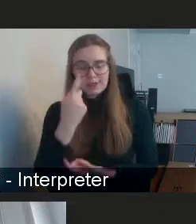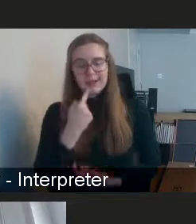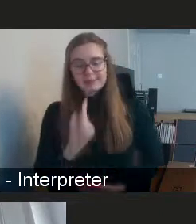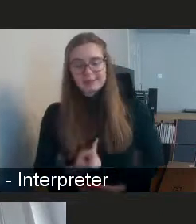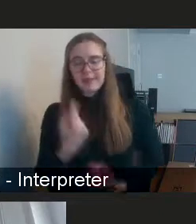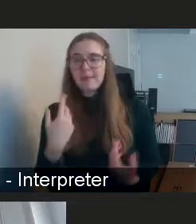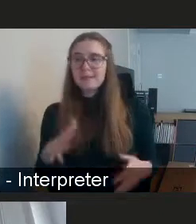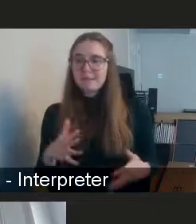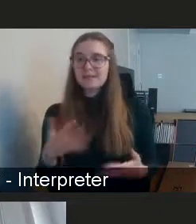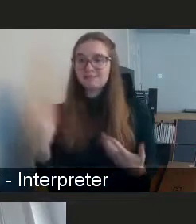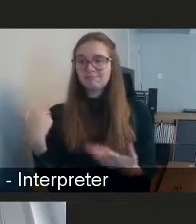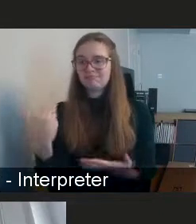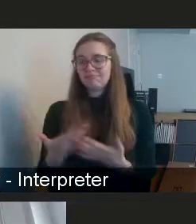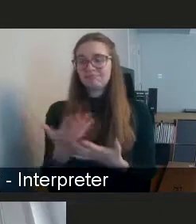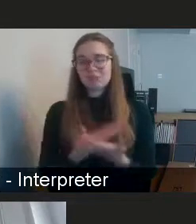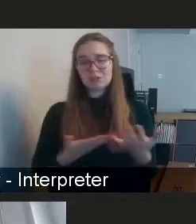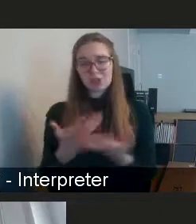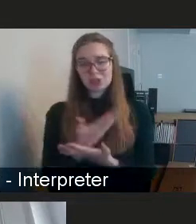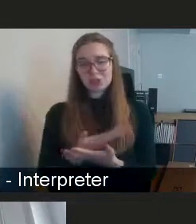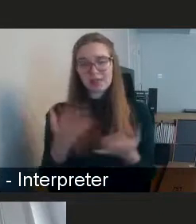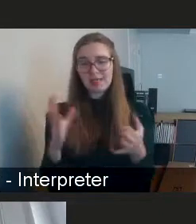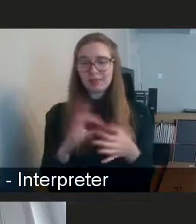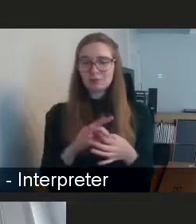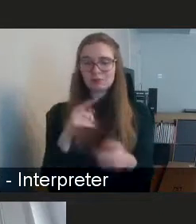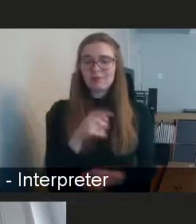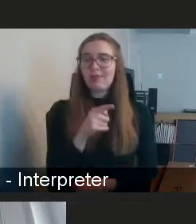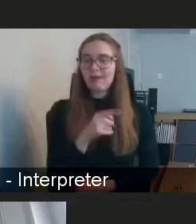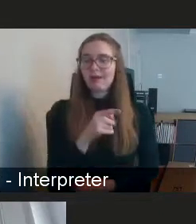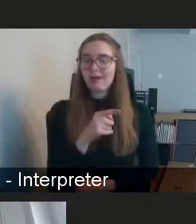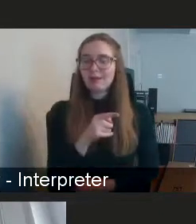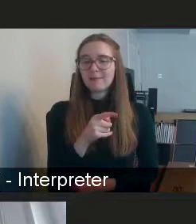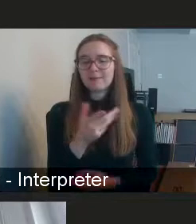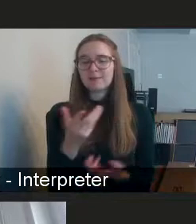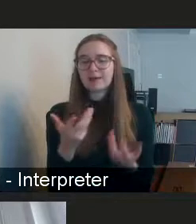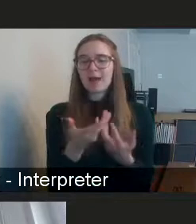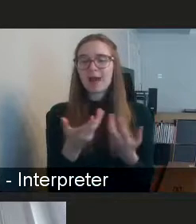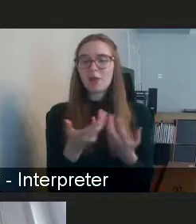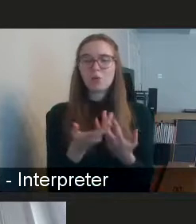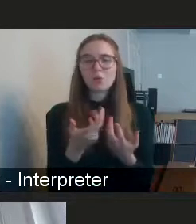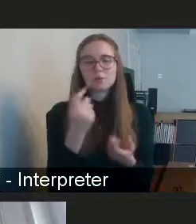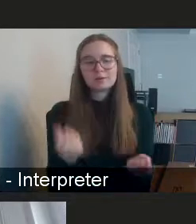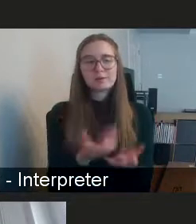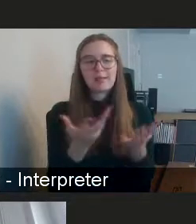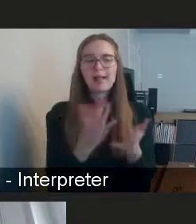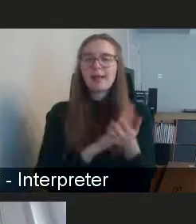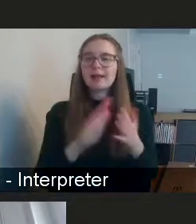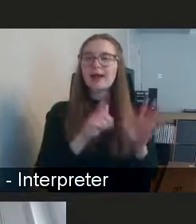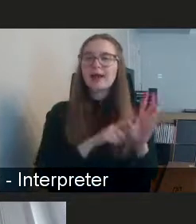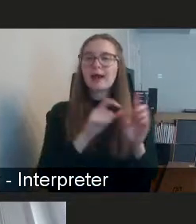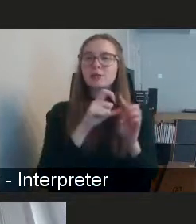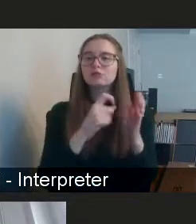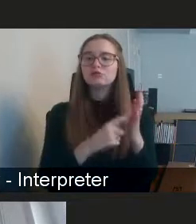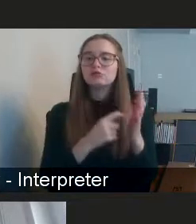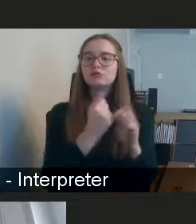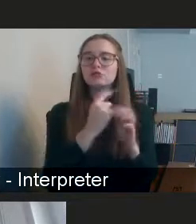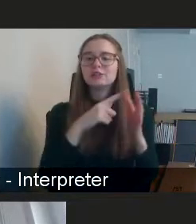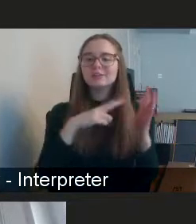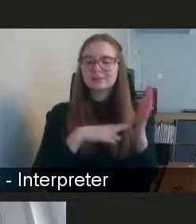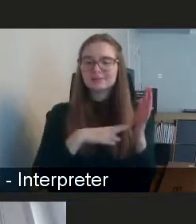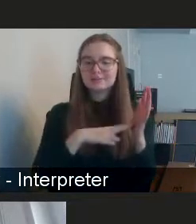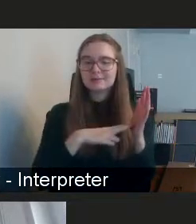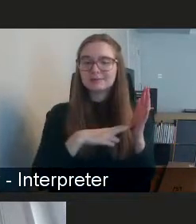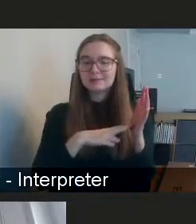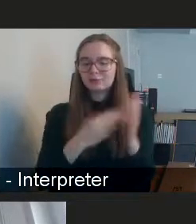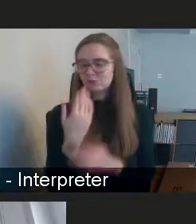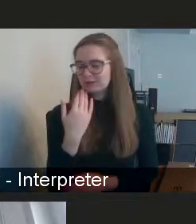discussions ongoing about, you know, about exactly this, and in terms of the, you know, the supply of hydrogen. We've recently, you know, we've got